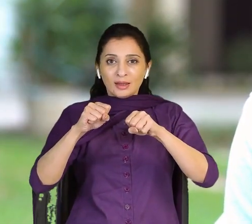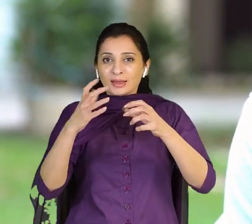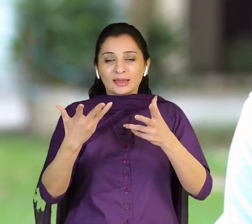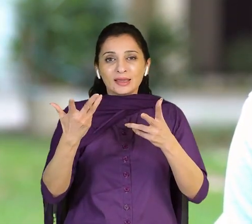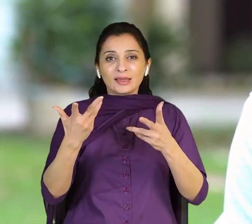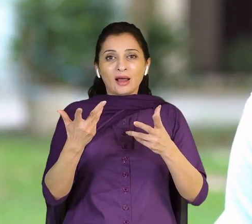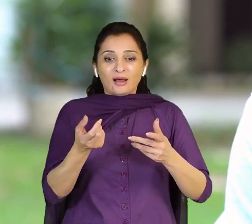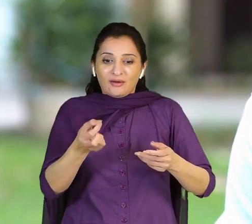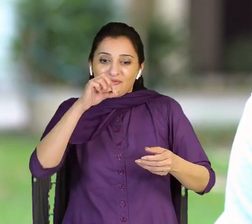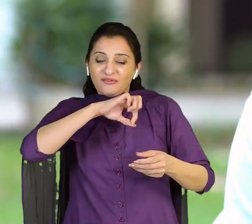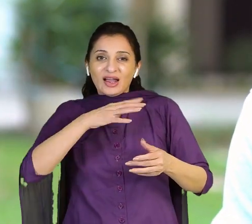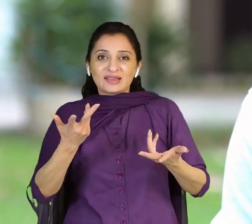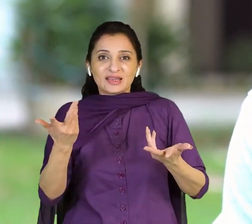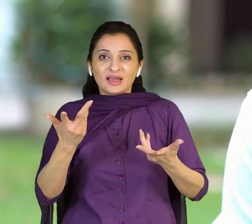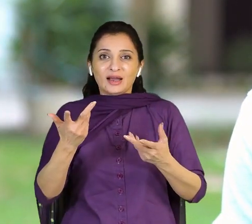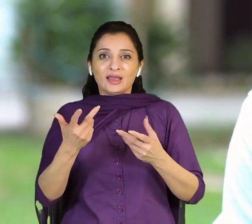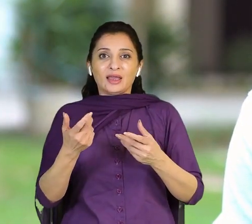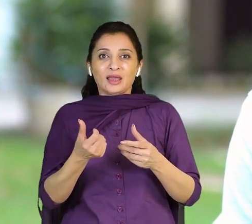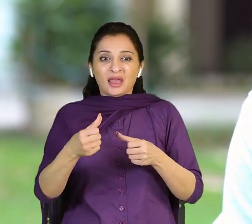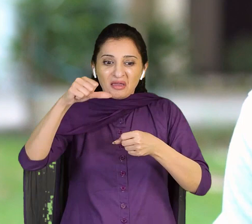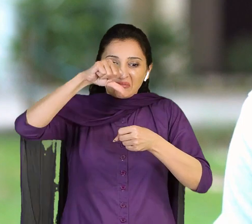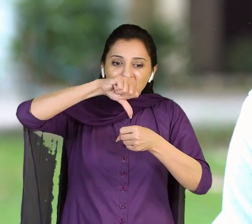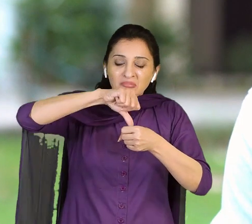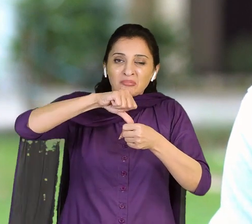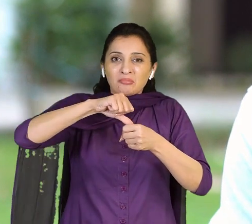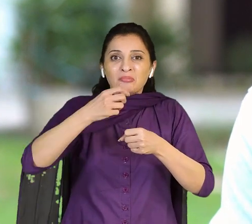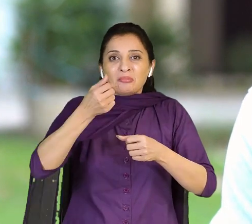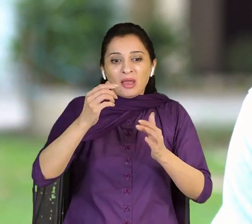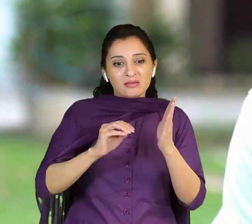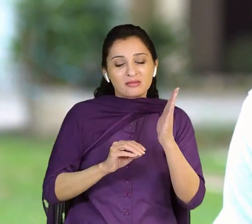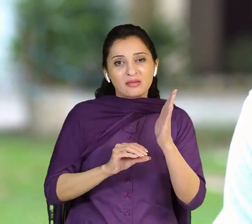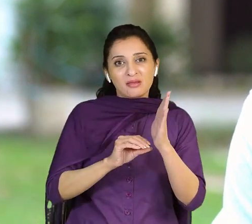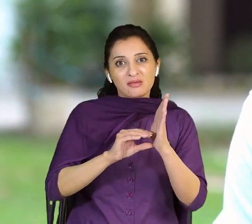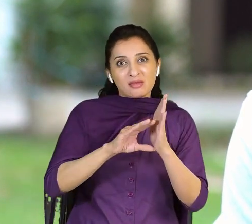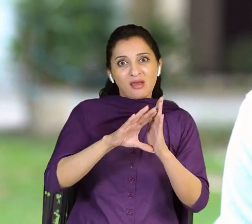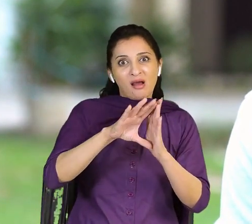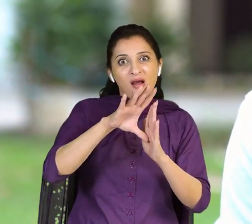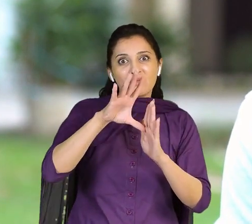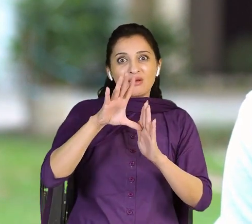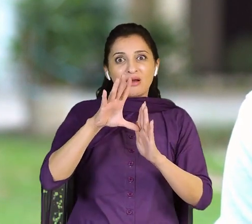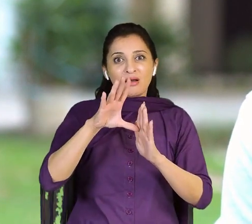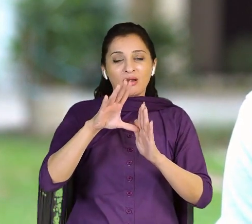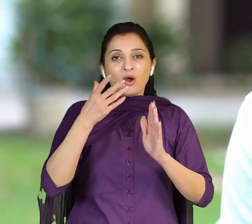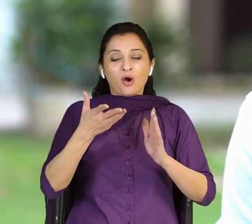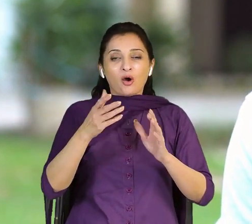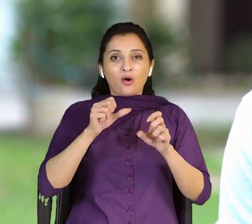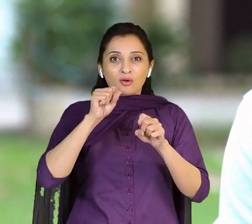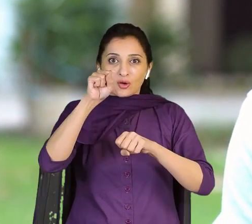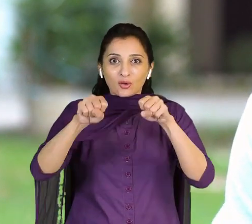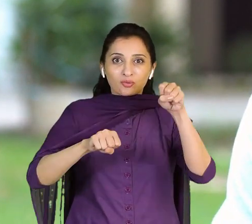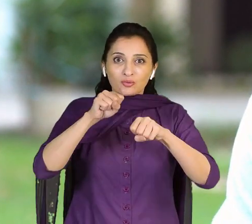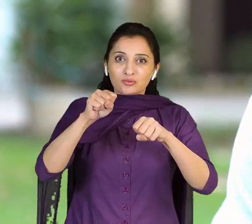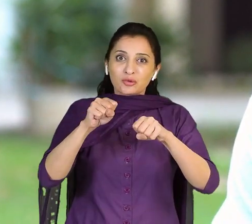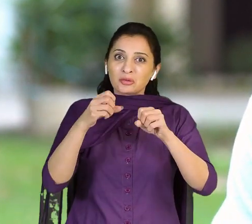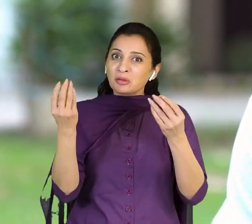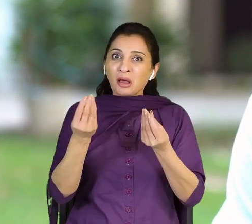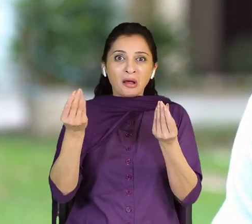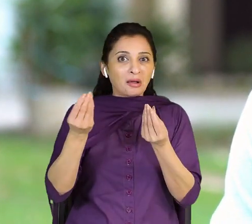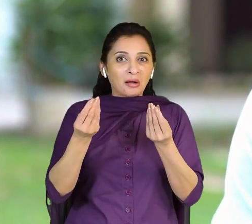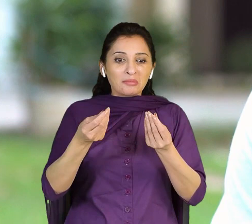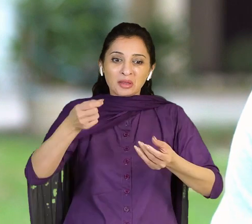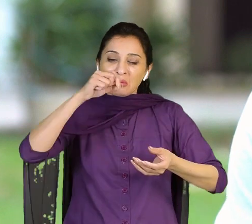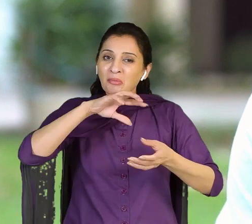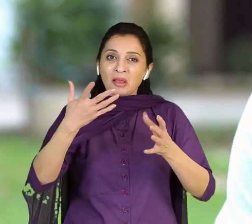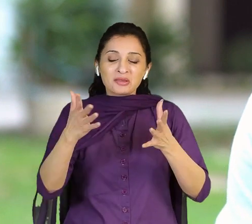have soared up. We all know that using these cars in fact costs us a lot more as